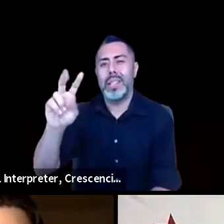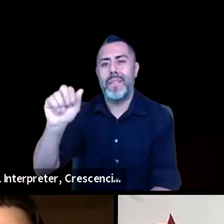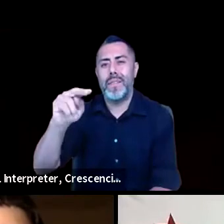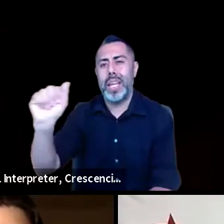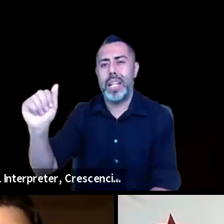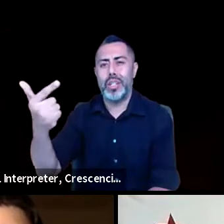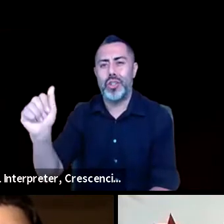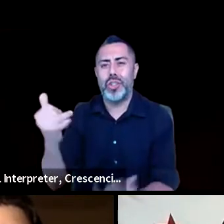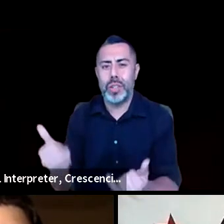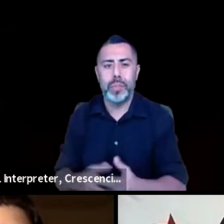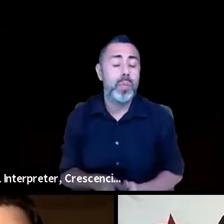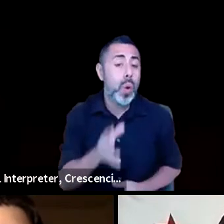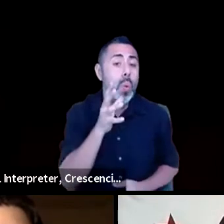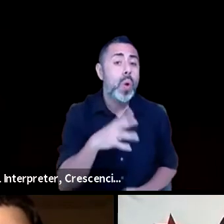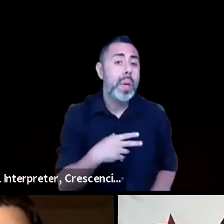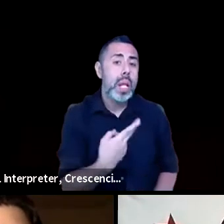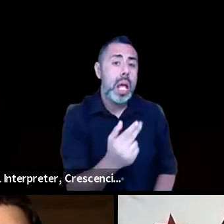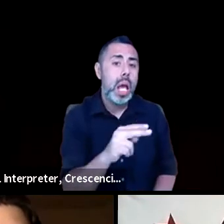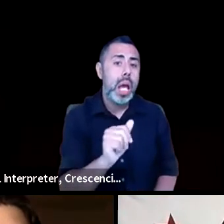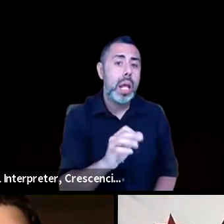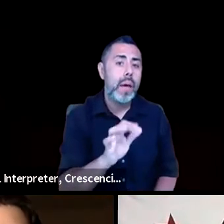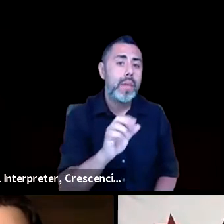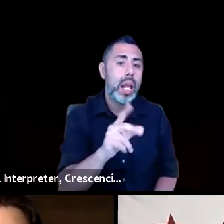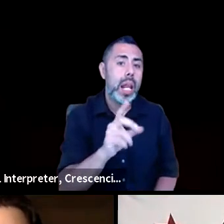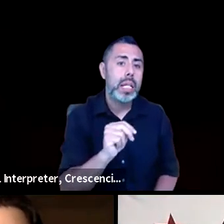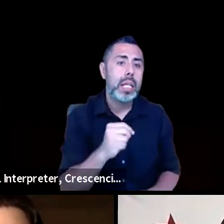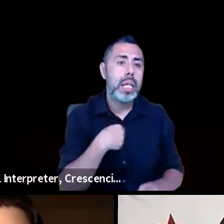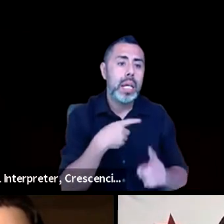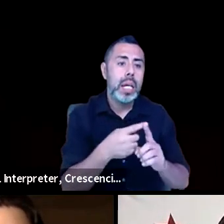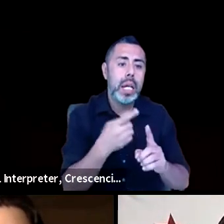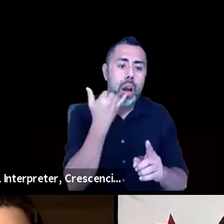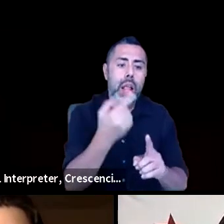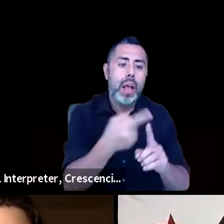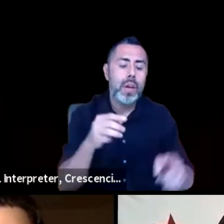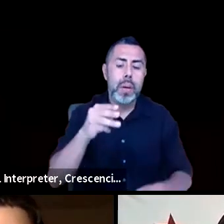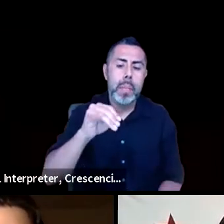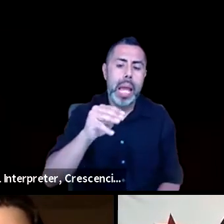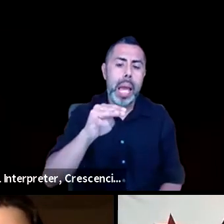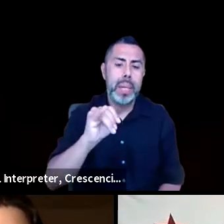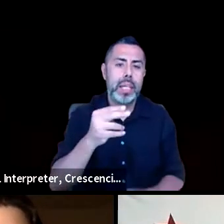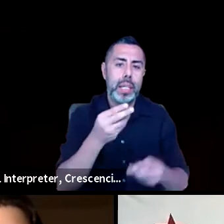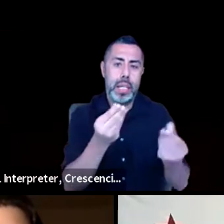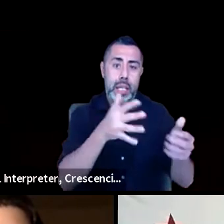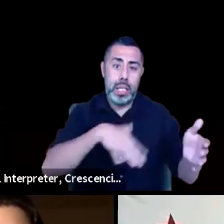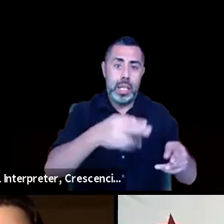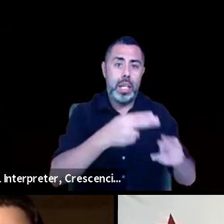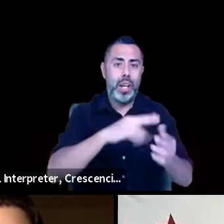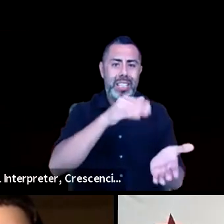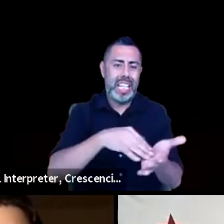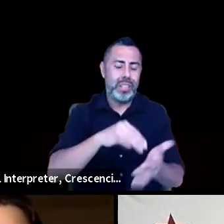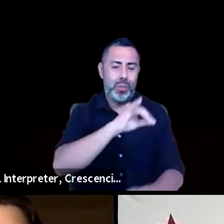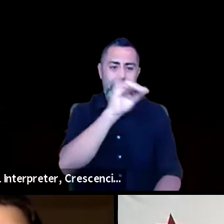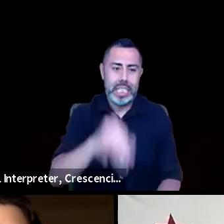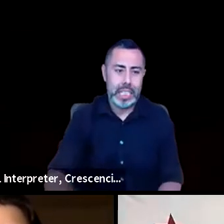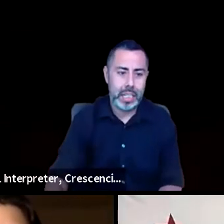Anna Fenlon calling in from Kickapoo, Kickapoo, and Miami lands, also known as Central Indiana.